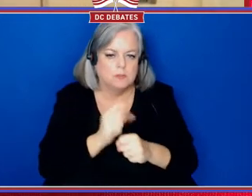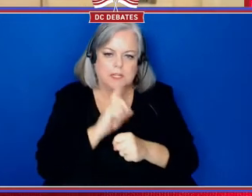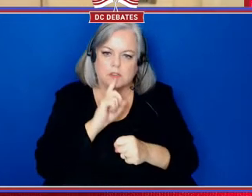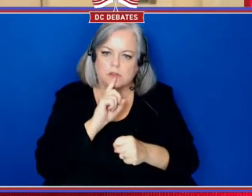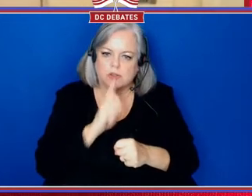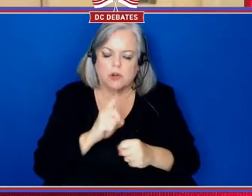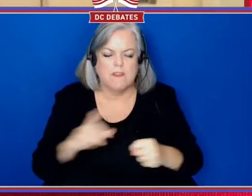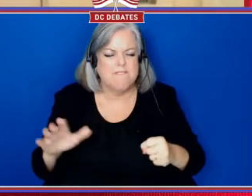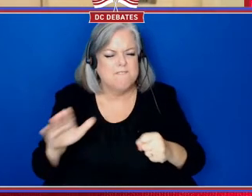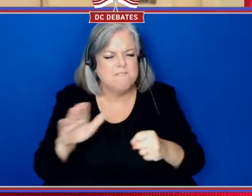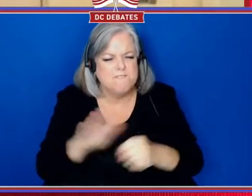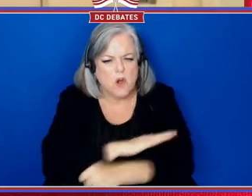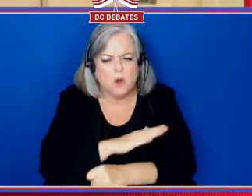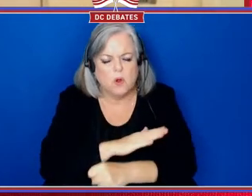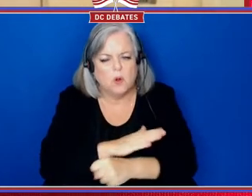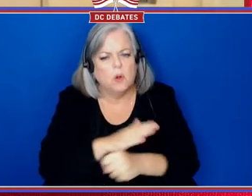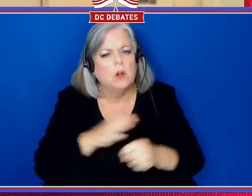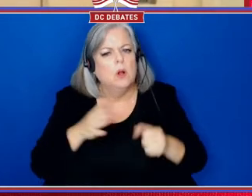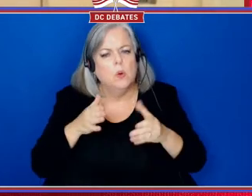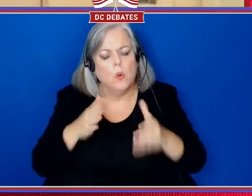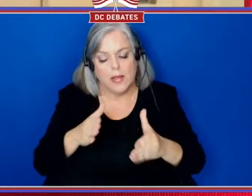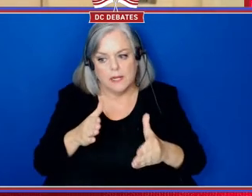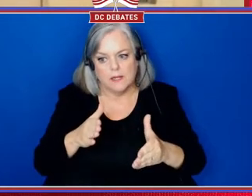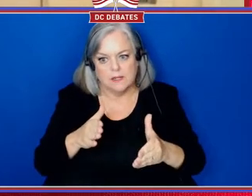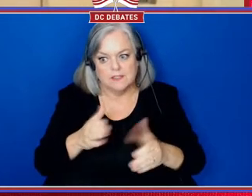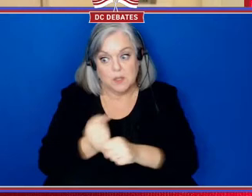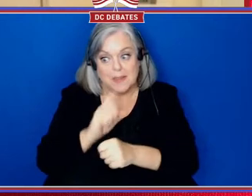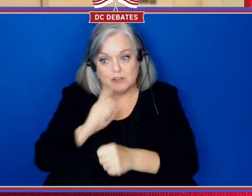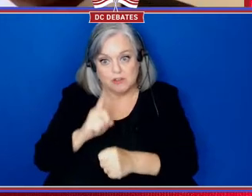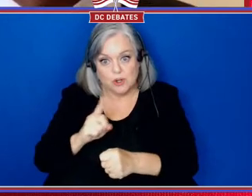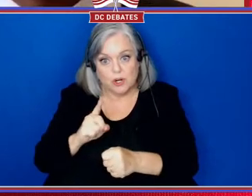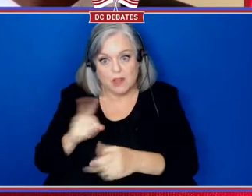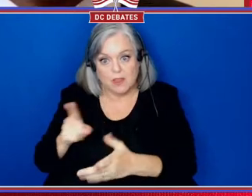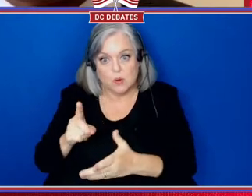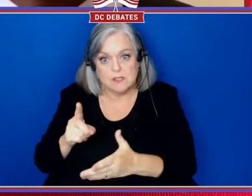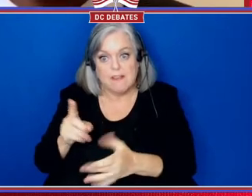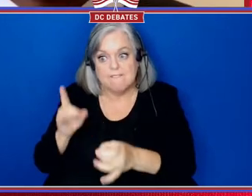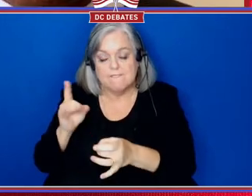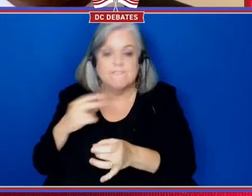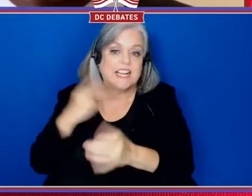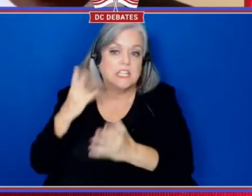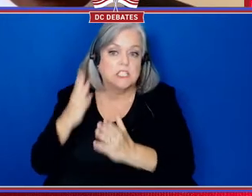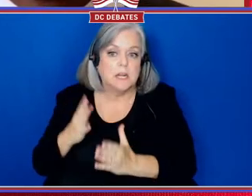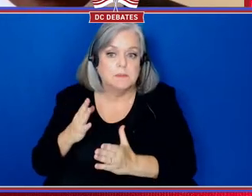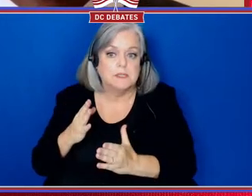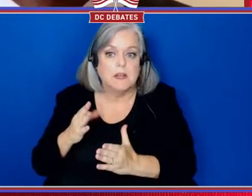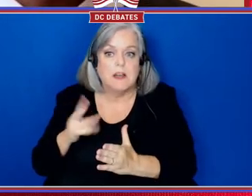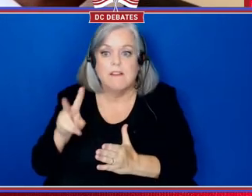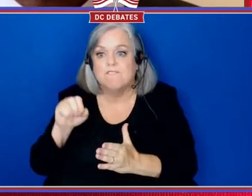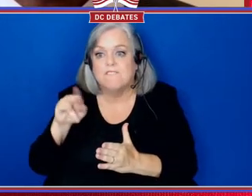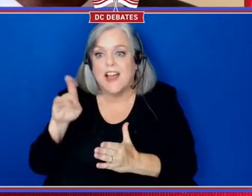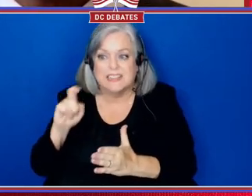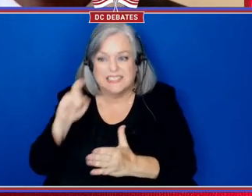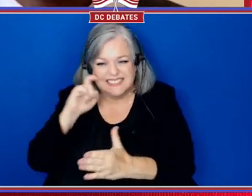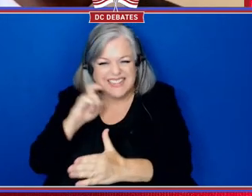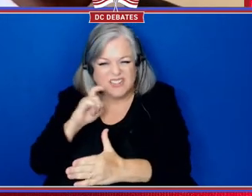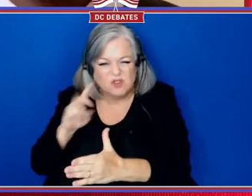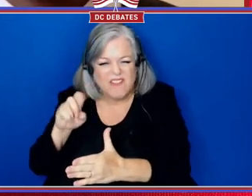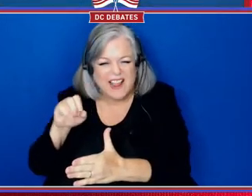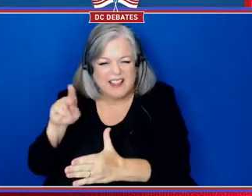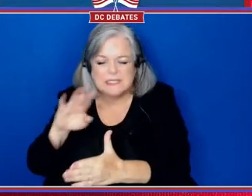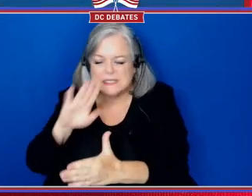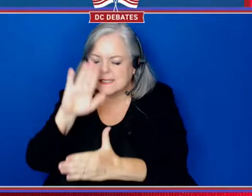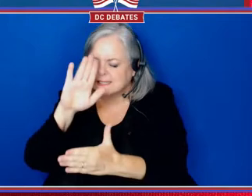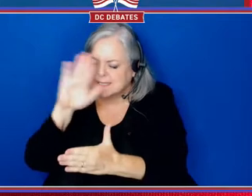robust apparatus to ensure that victims of sexual violence never become victims again. Thank you